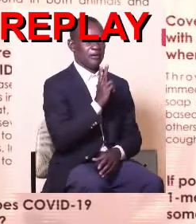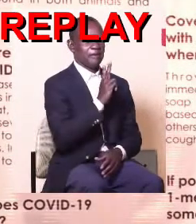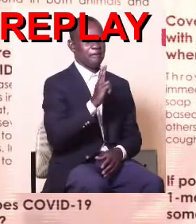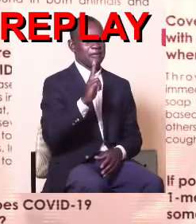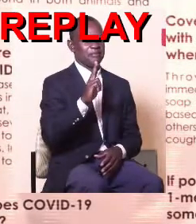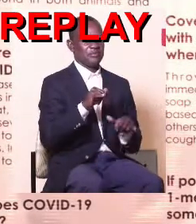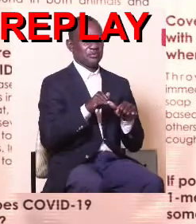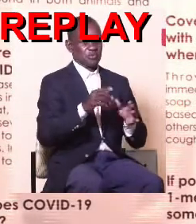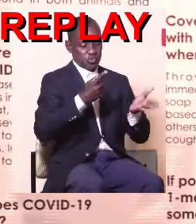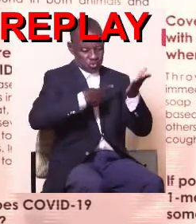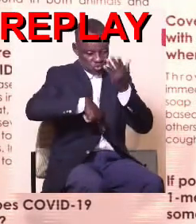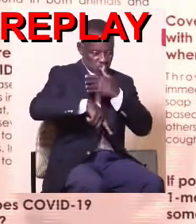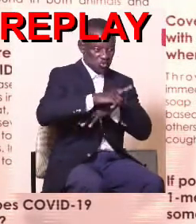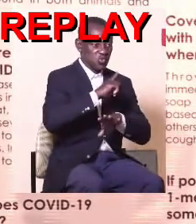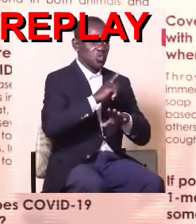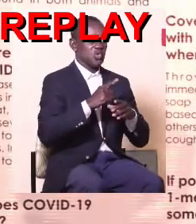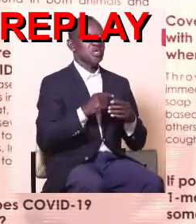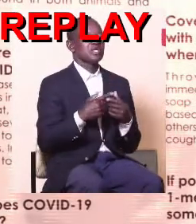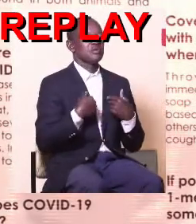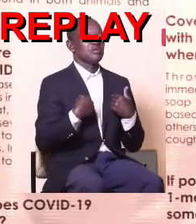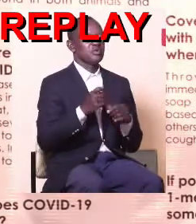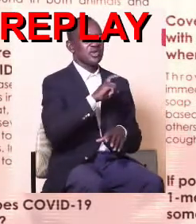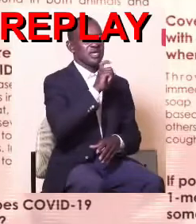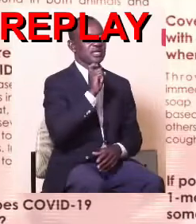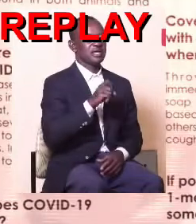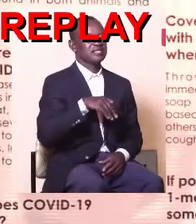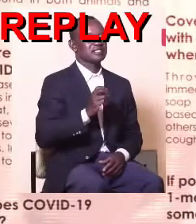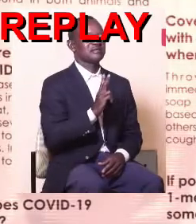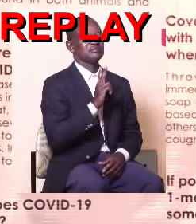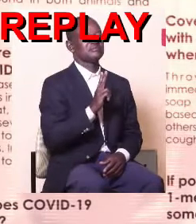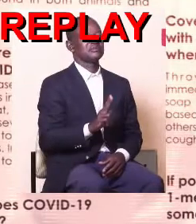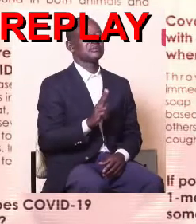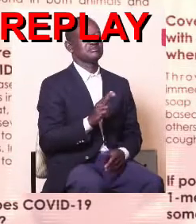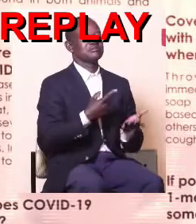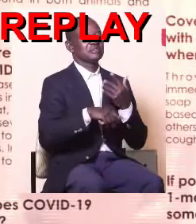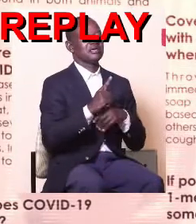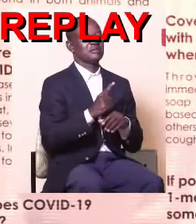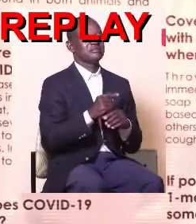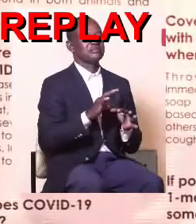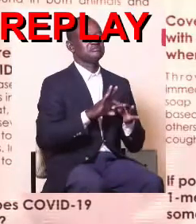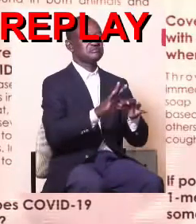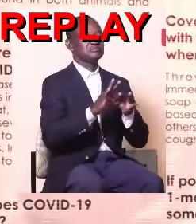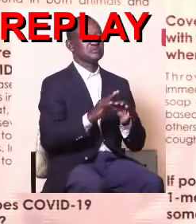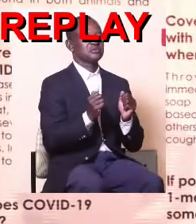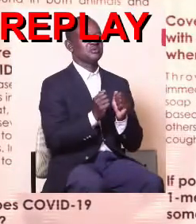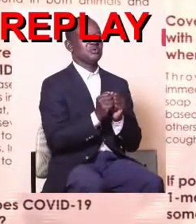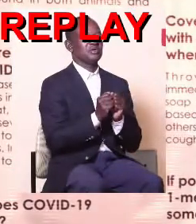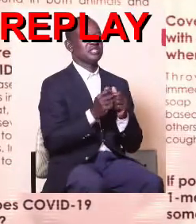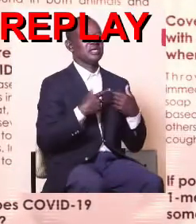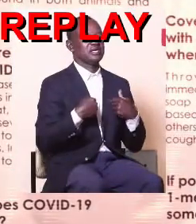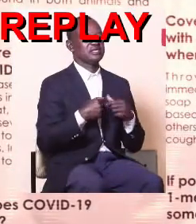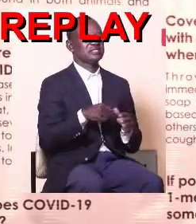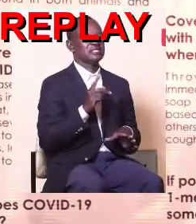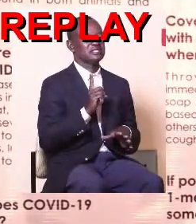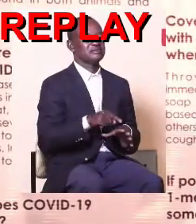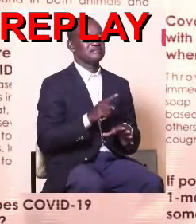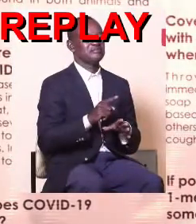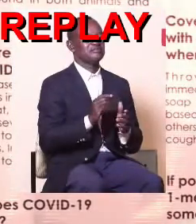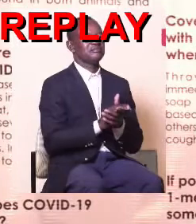asking them to cooperate with us and to be in touch with our missions abroad. In